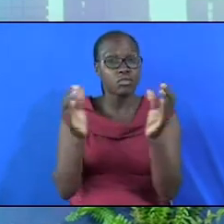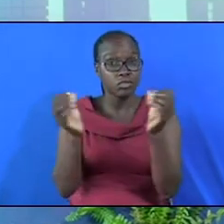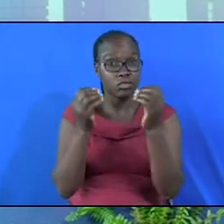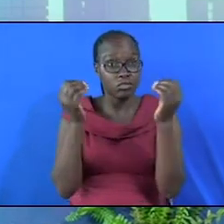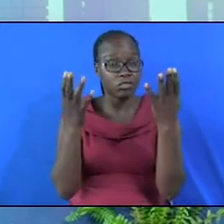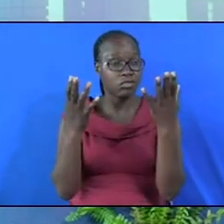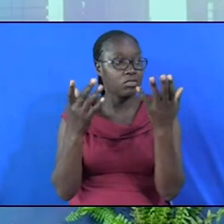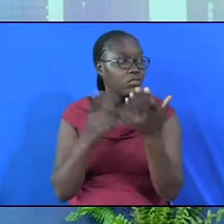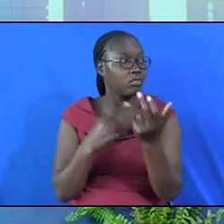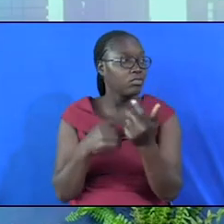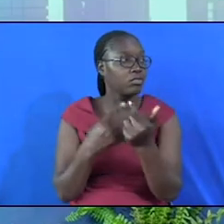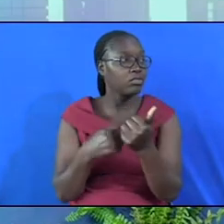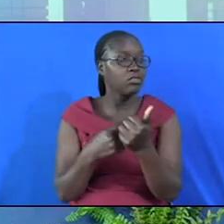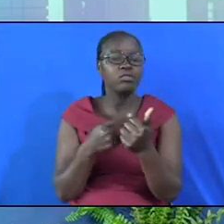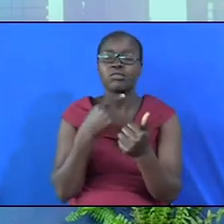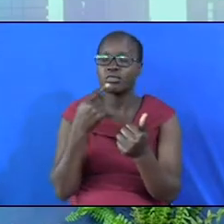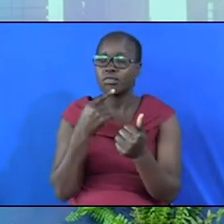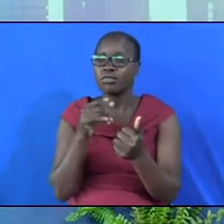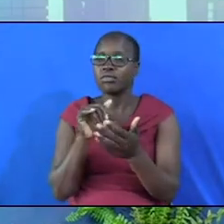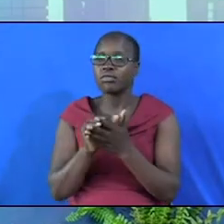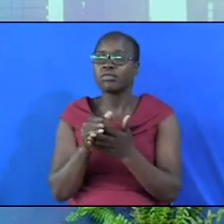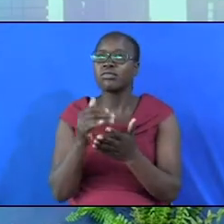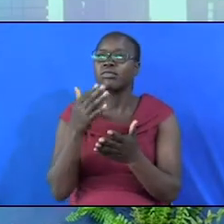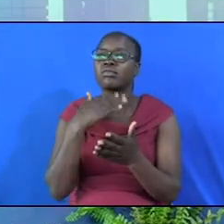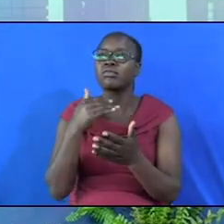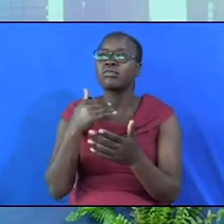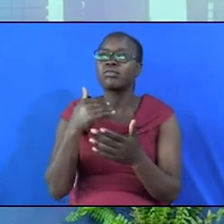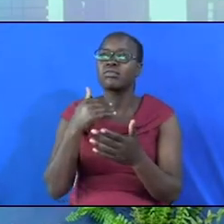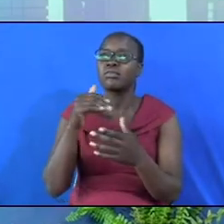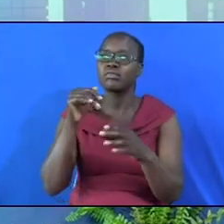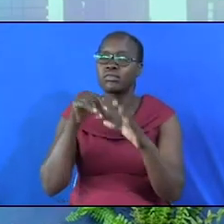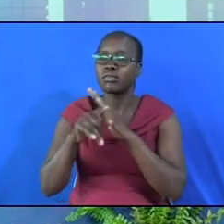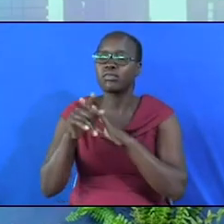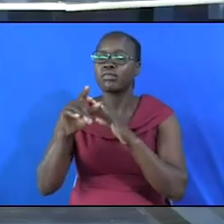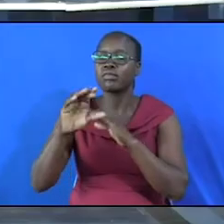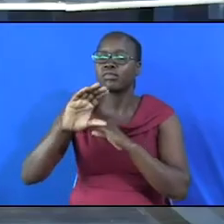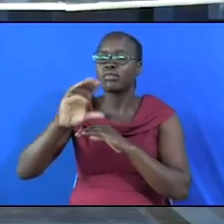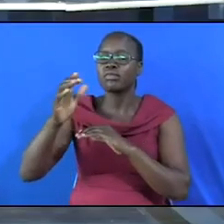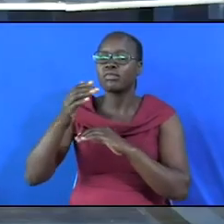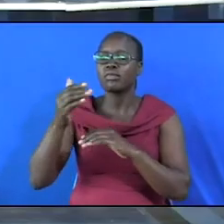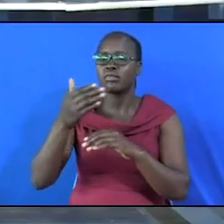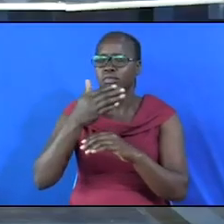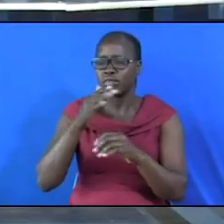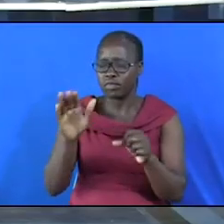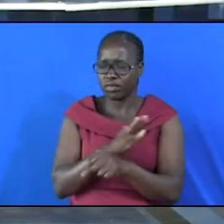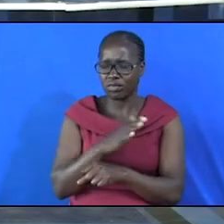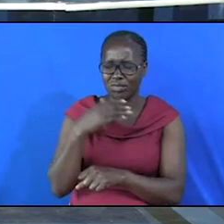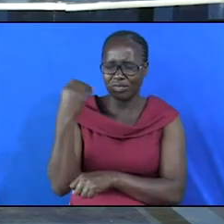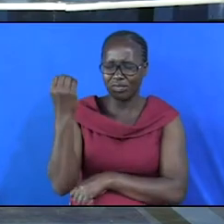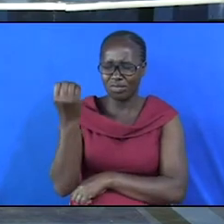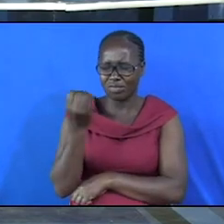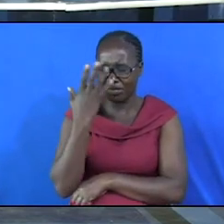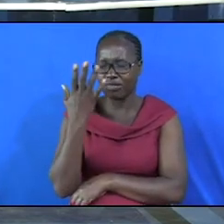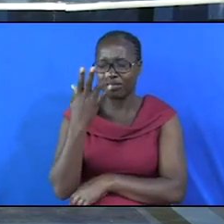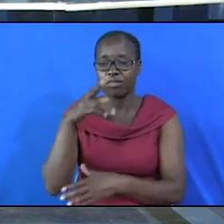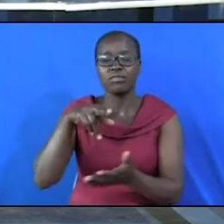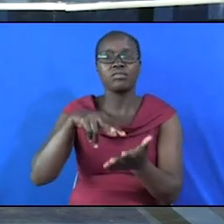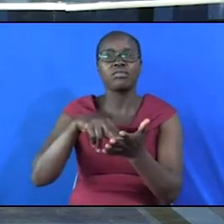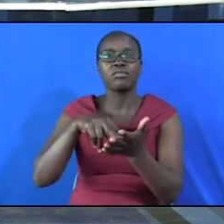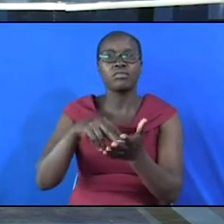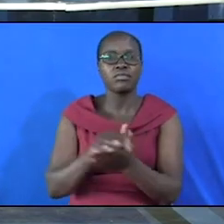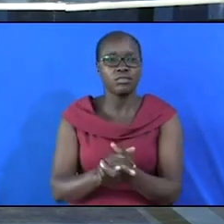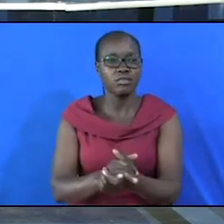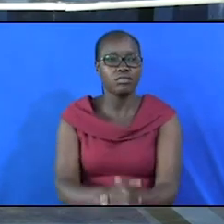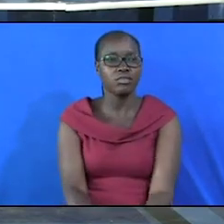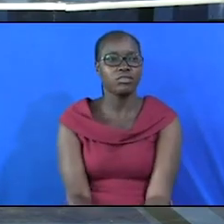Hallelujah. How many are saying that I want to make it to the city foursquare? City foursquare. Stand on